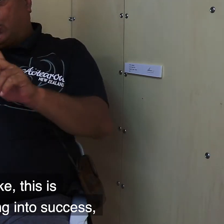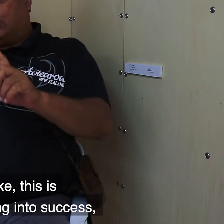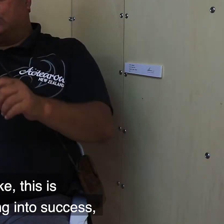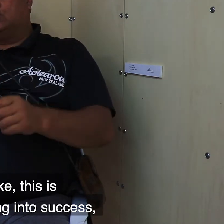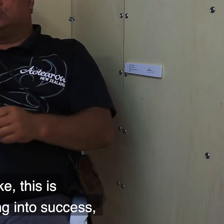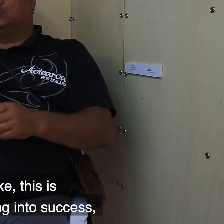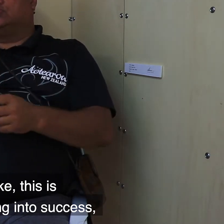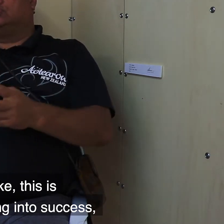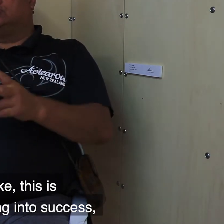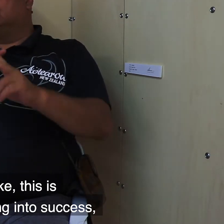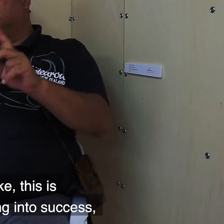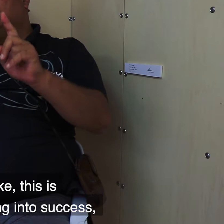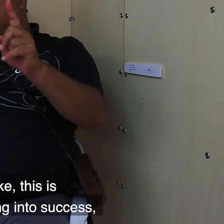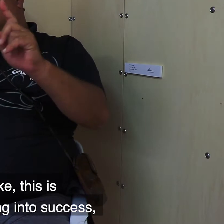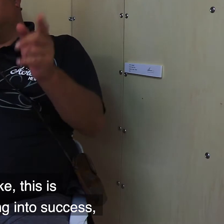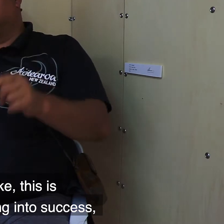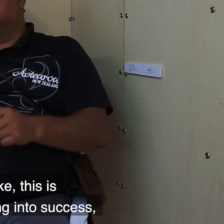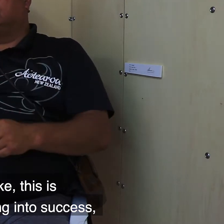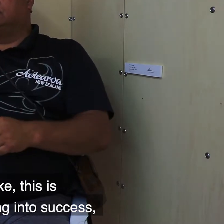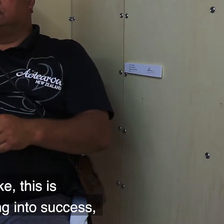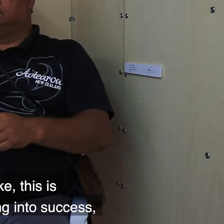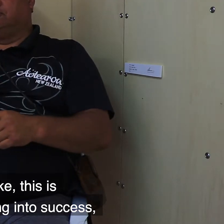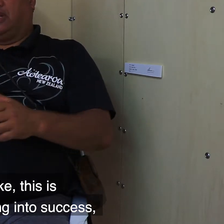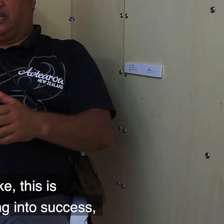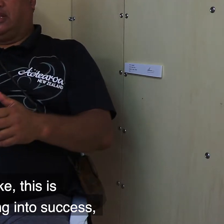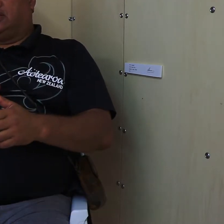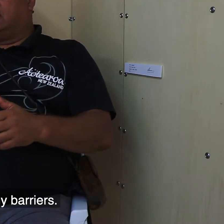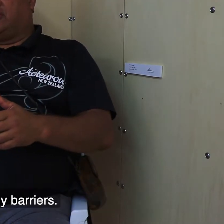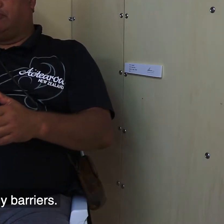which means it's kind of growing to success.